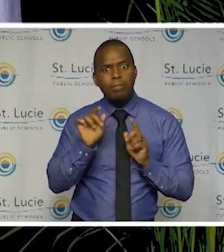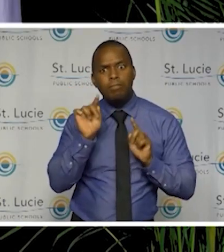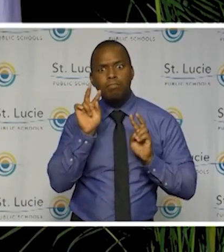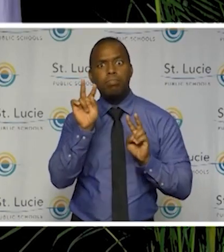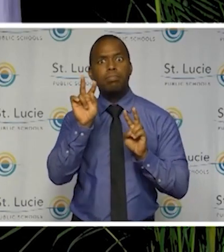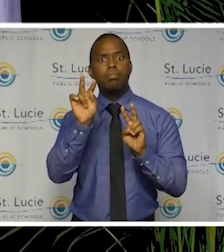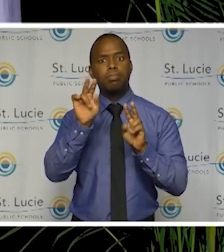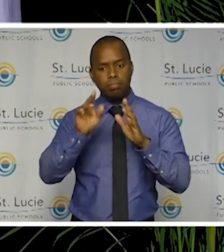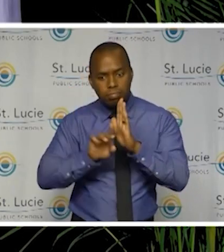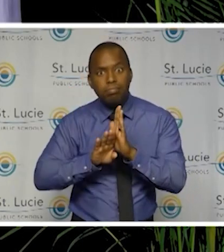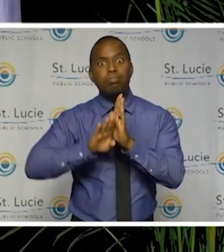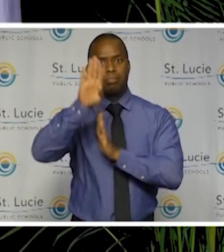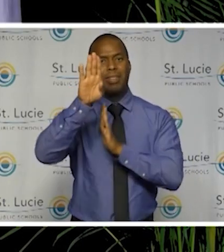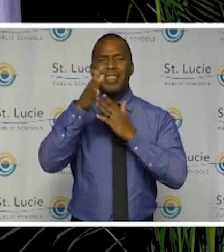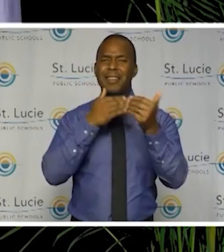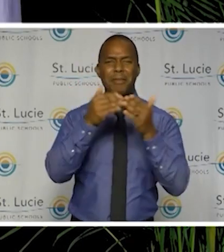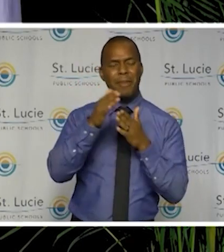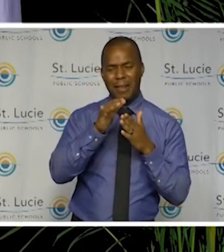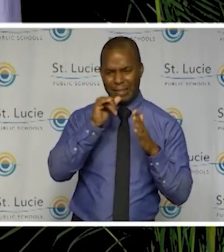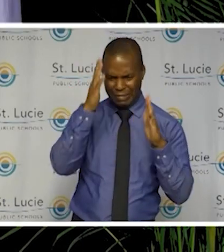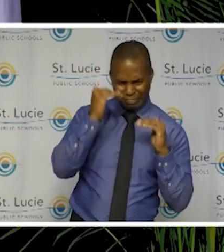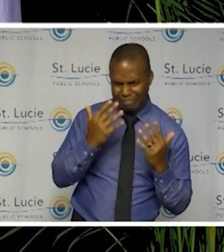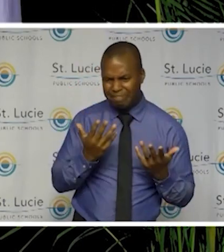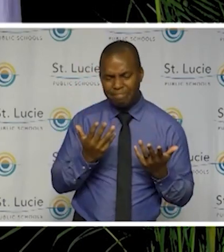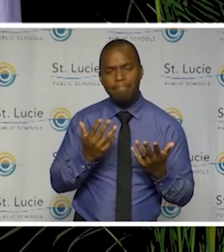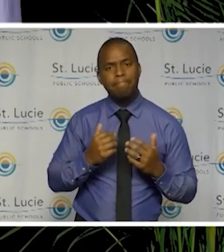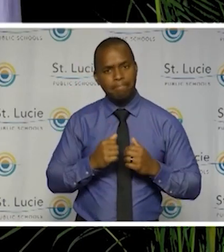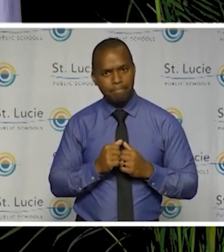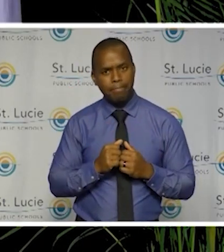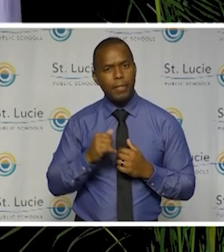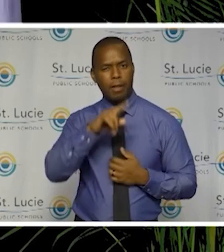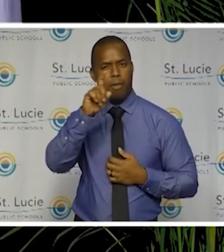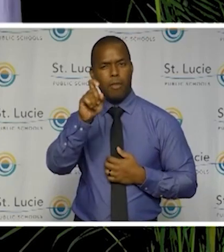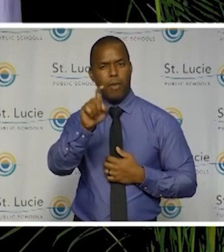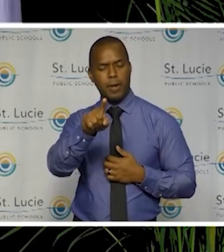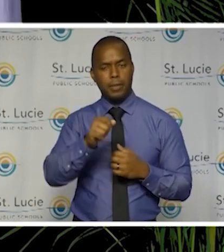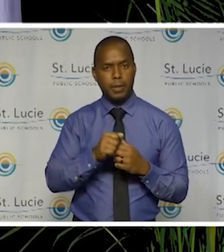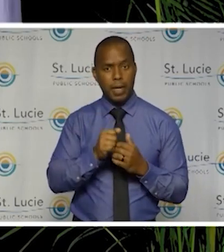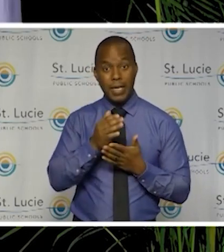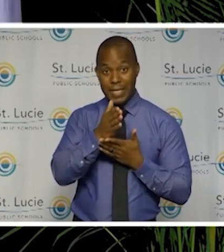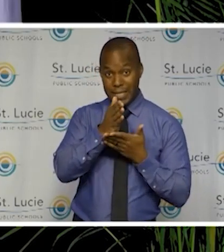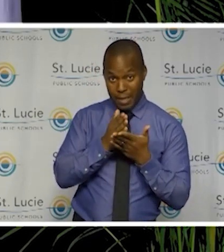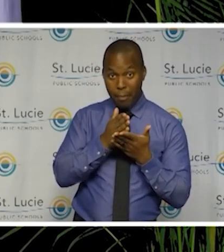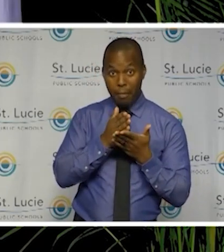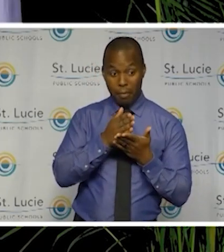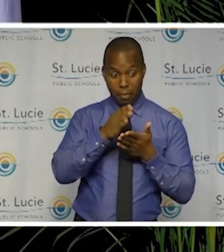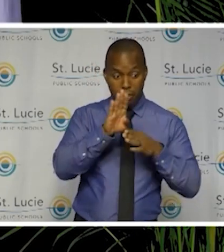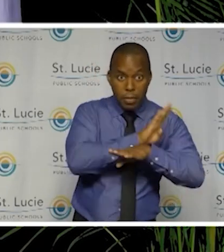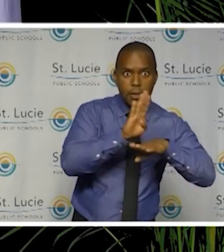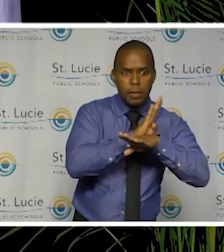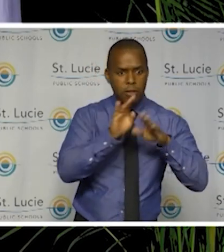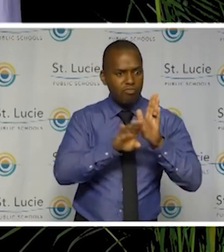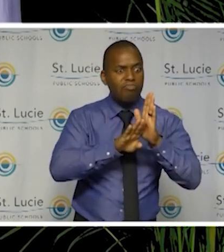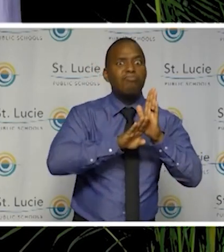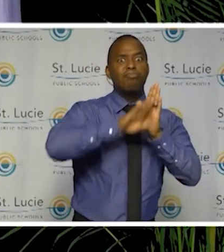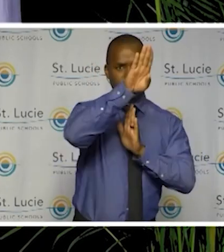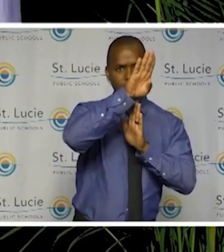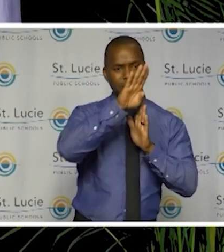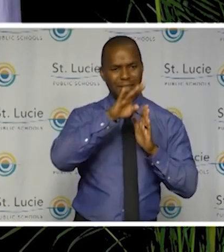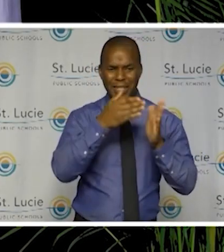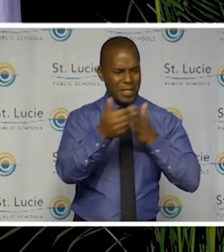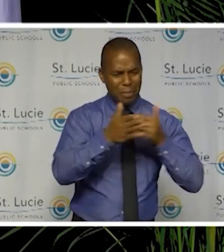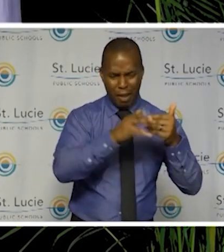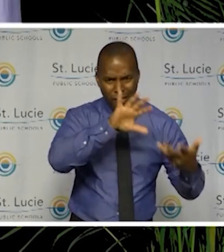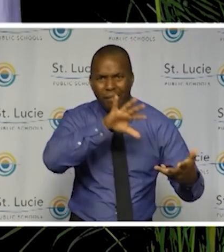Uncertainty. And the authors pose the following question. Why do some companies thrive in uncertainty, and even